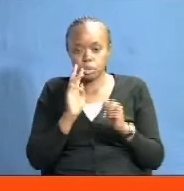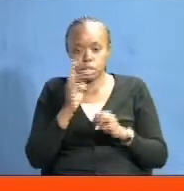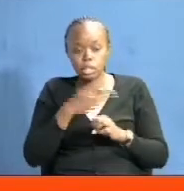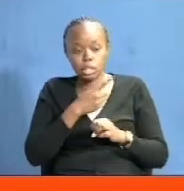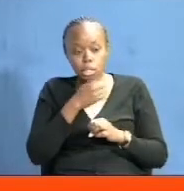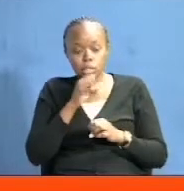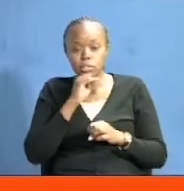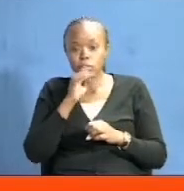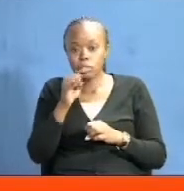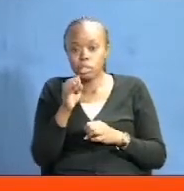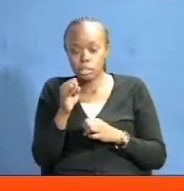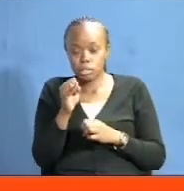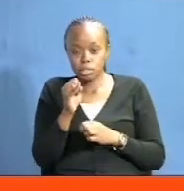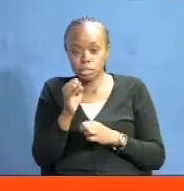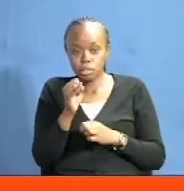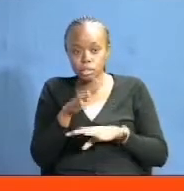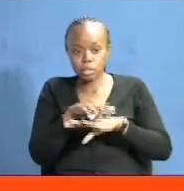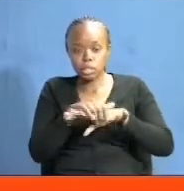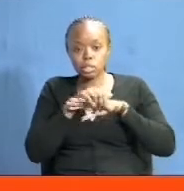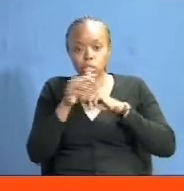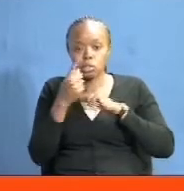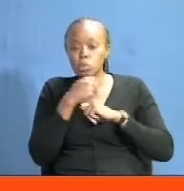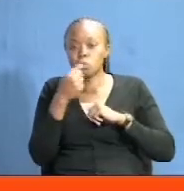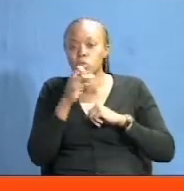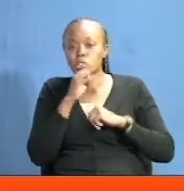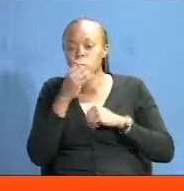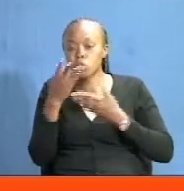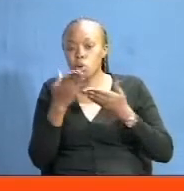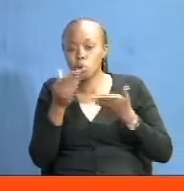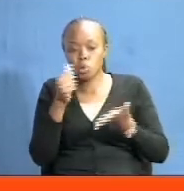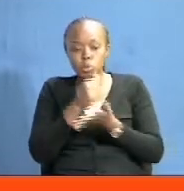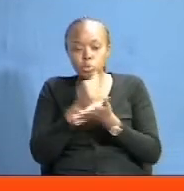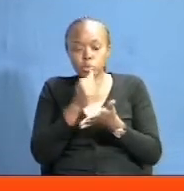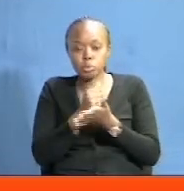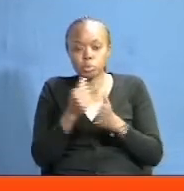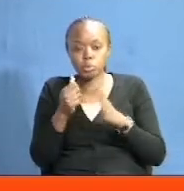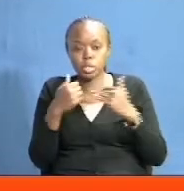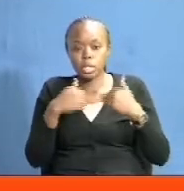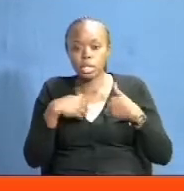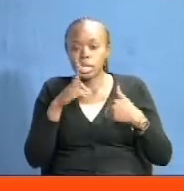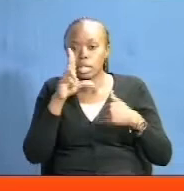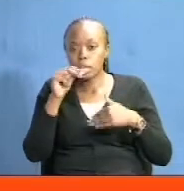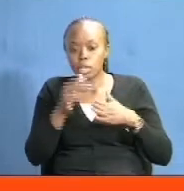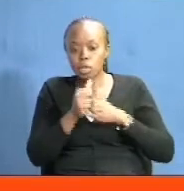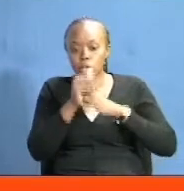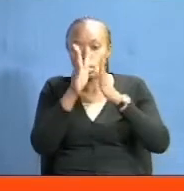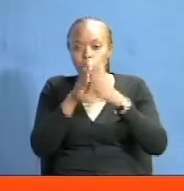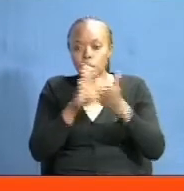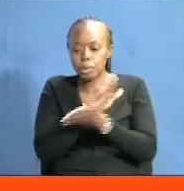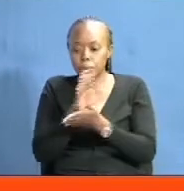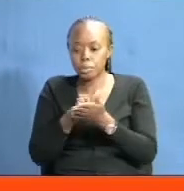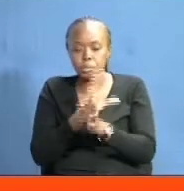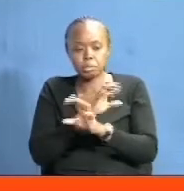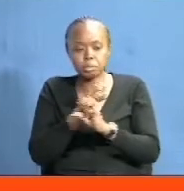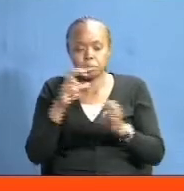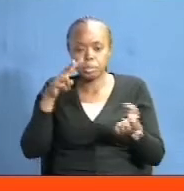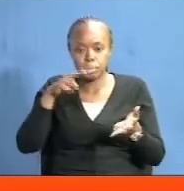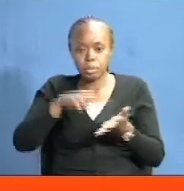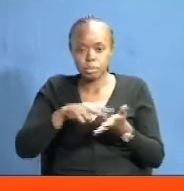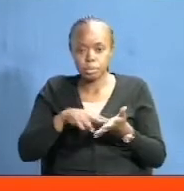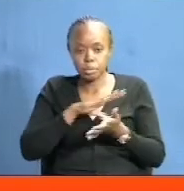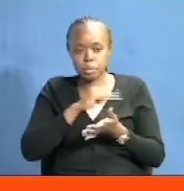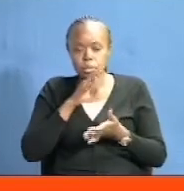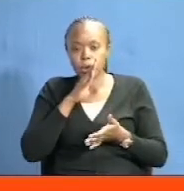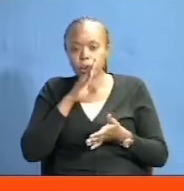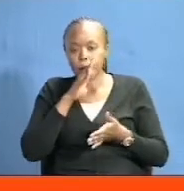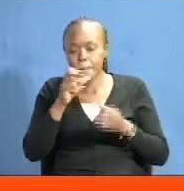is a call to the comrade that who is not even in office, the comrade that has no leadership position, to take a stand and be